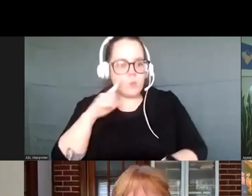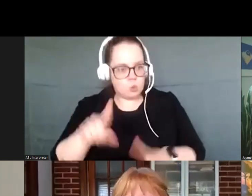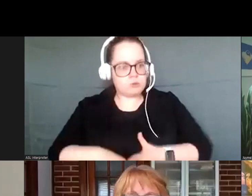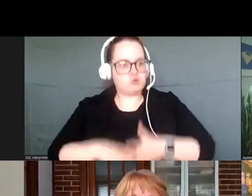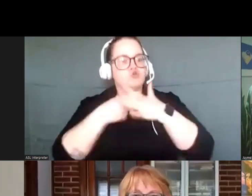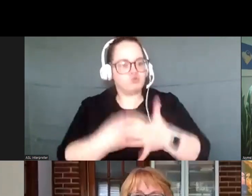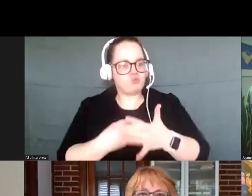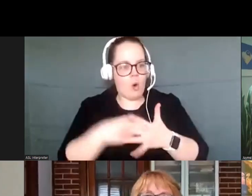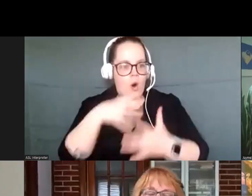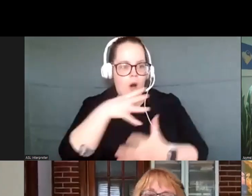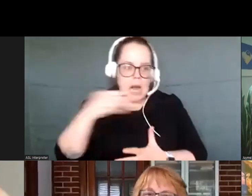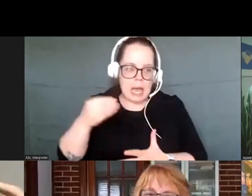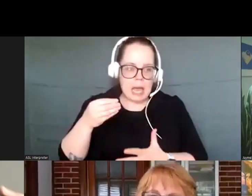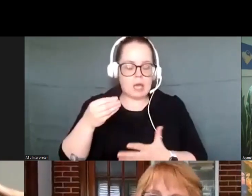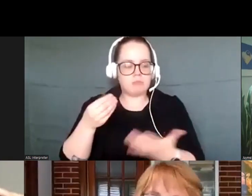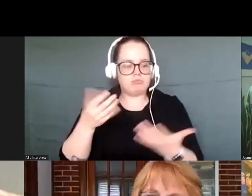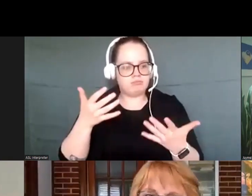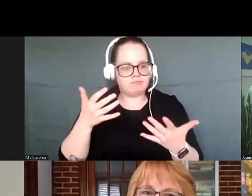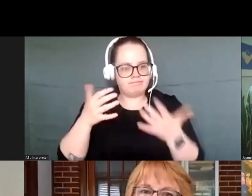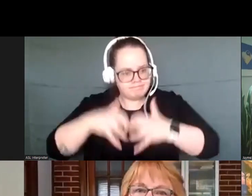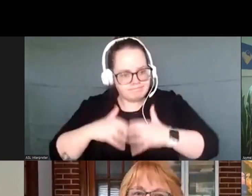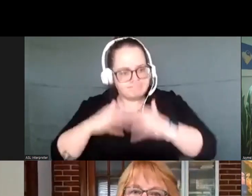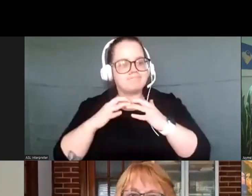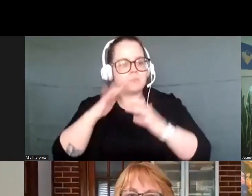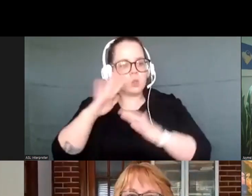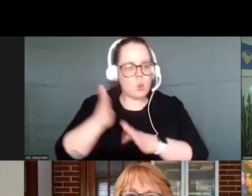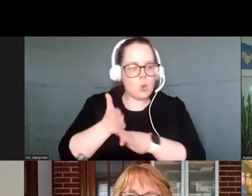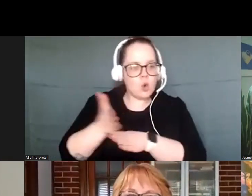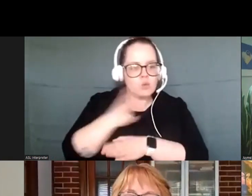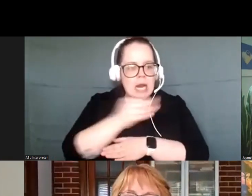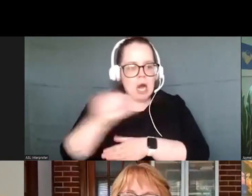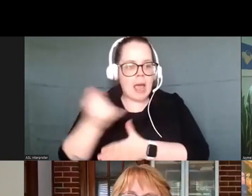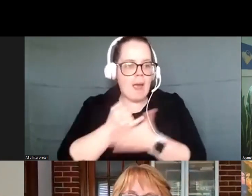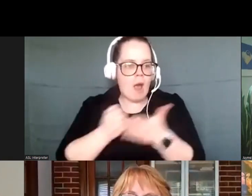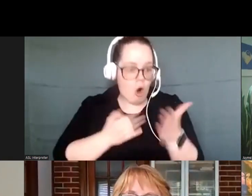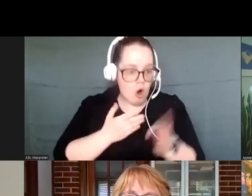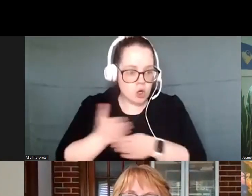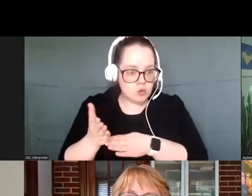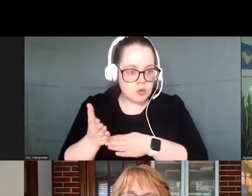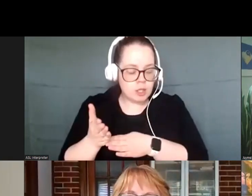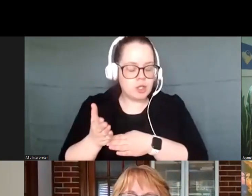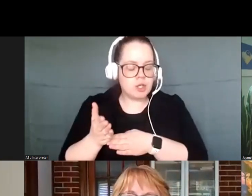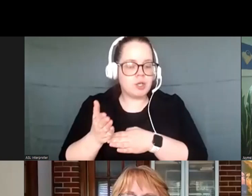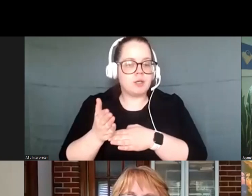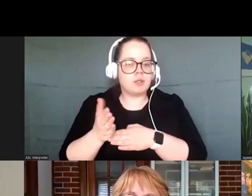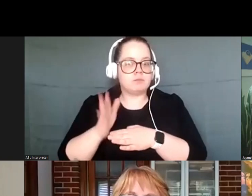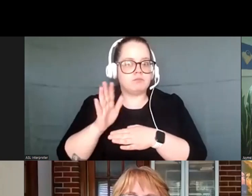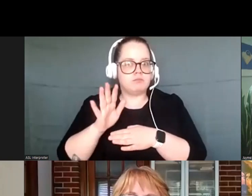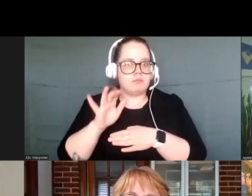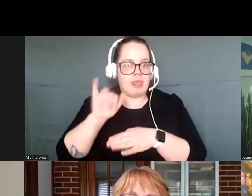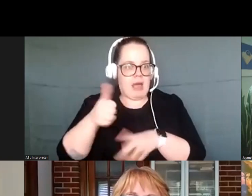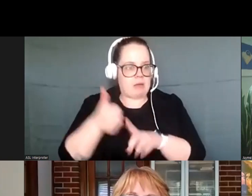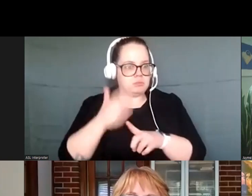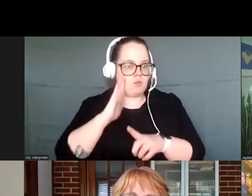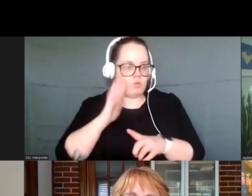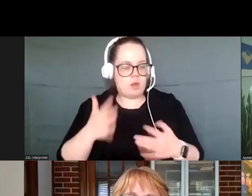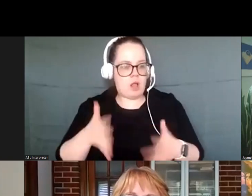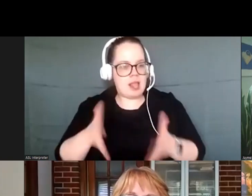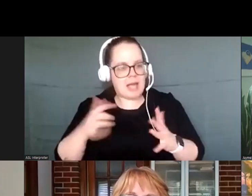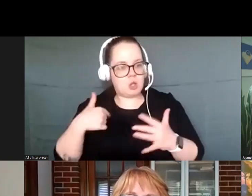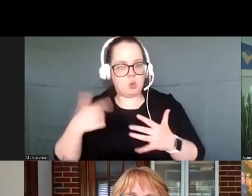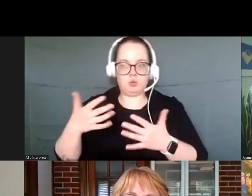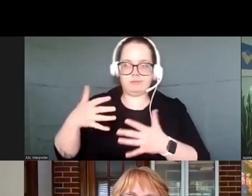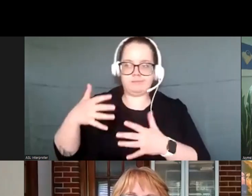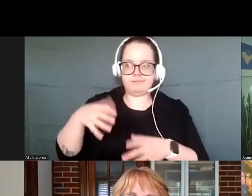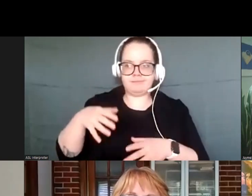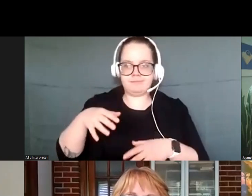to deliver a proof of concept with your art that will allow you to attract a potential partner, an